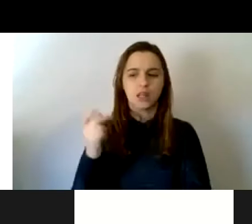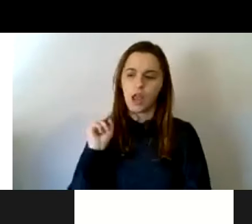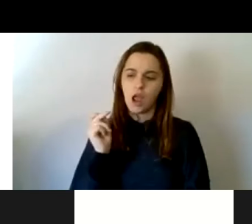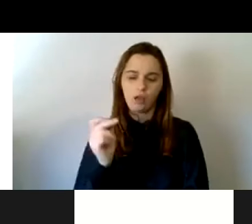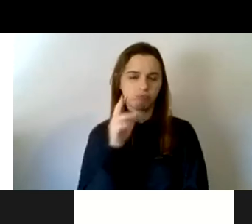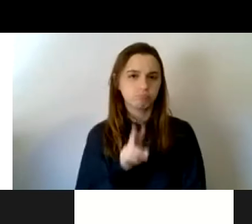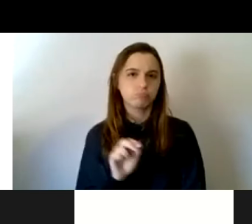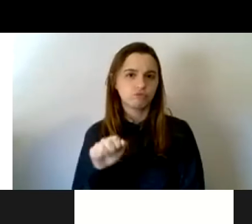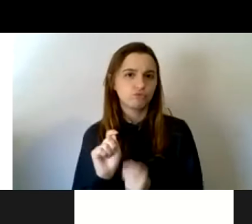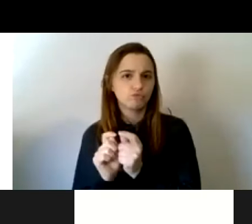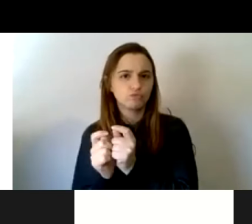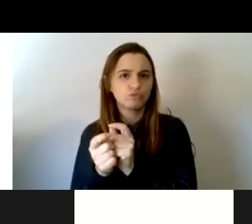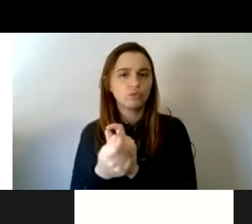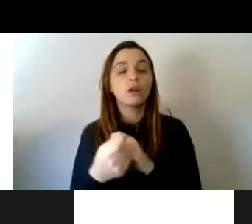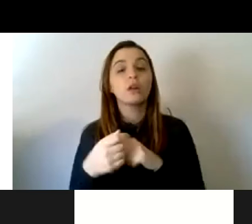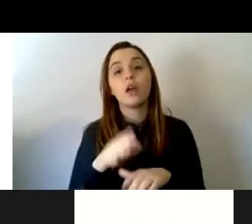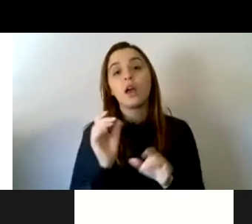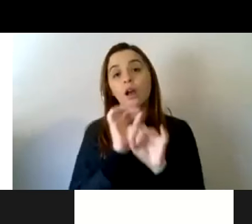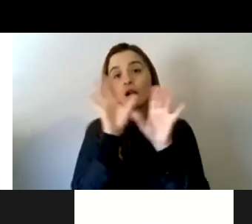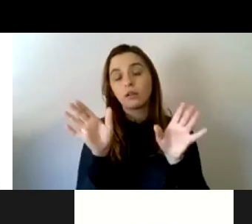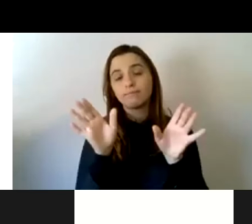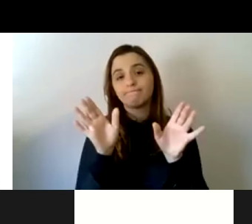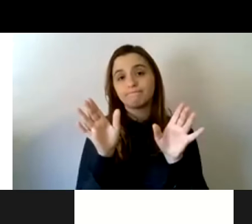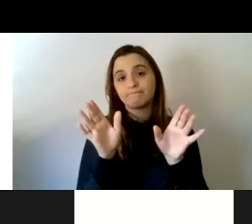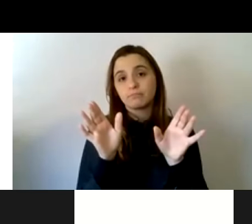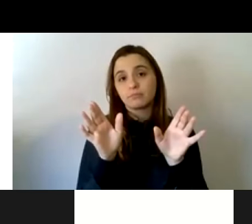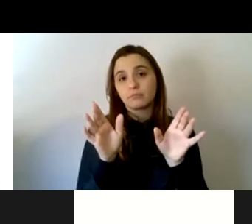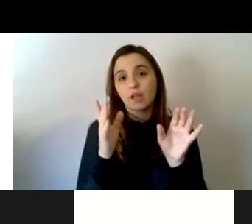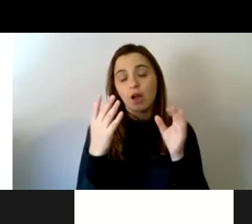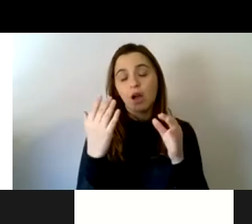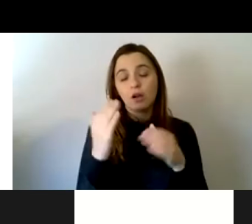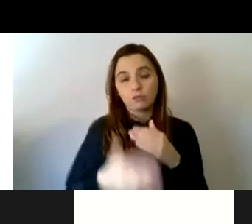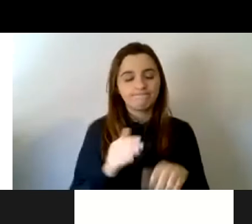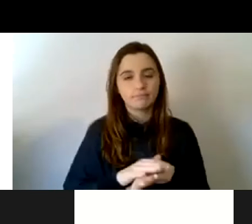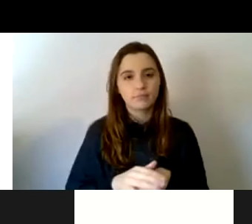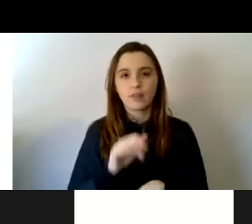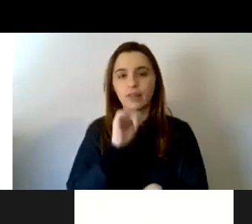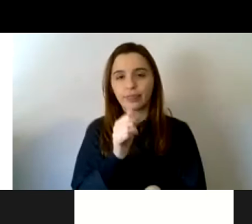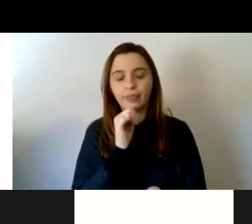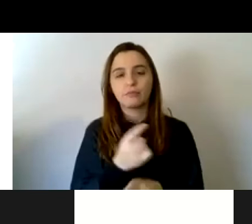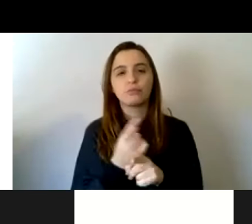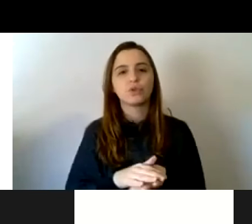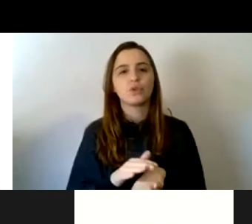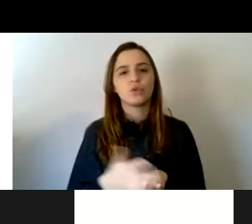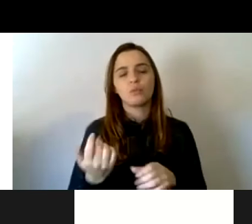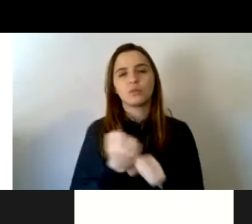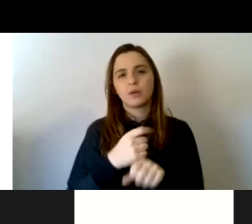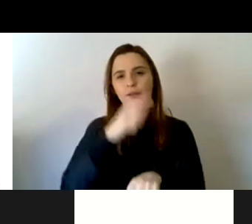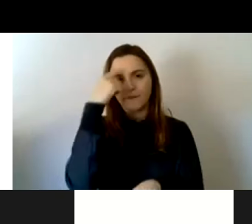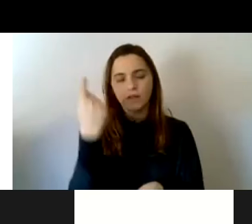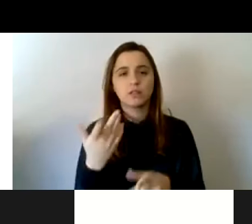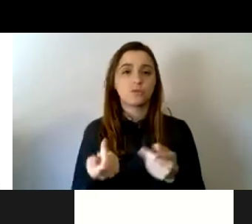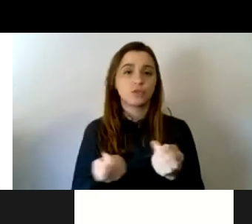which is very often due to the very hard work of disability advocating organizations.